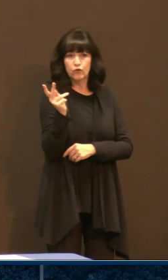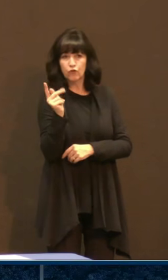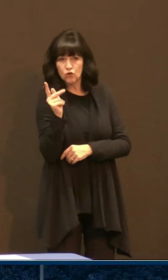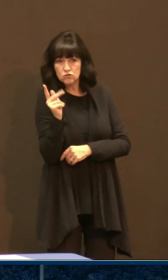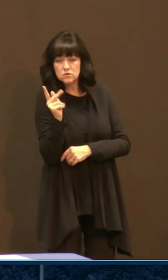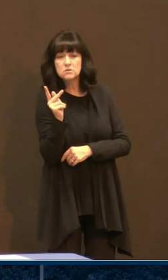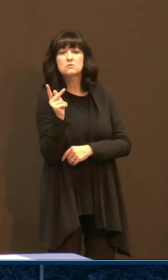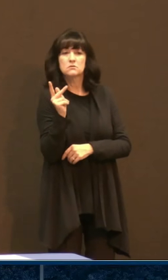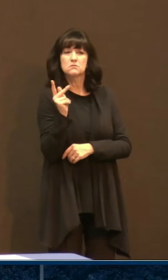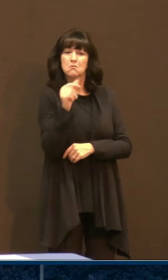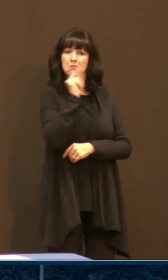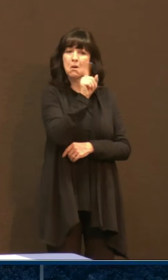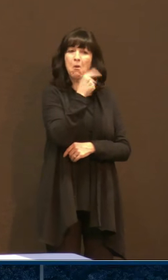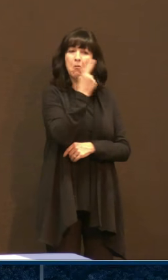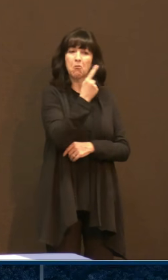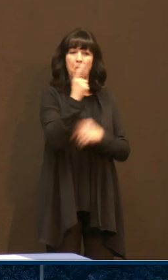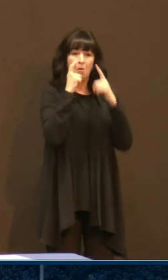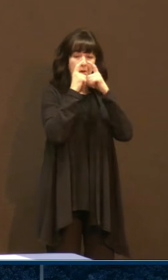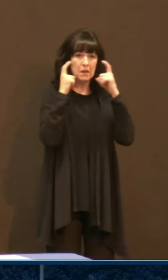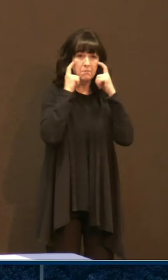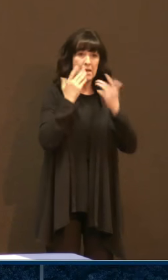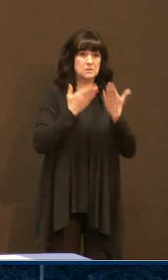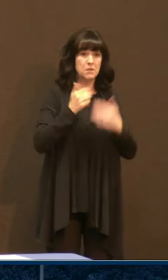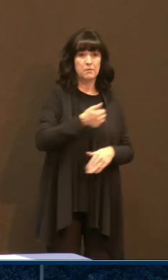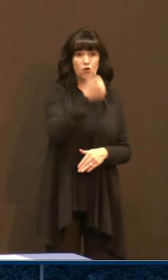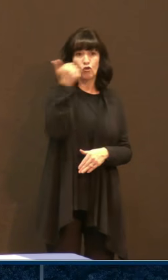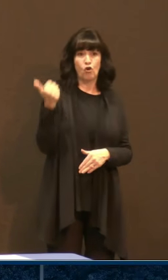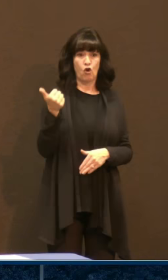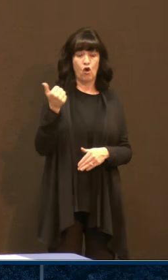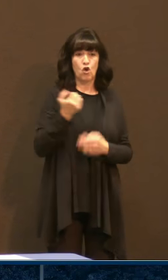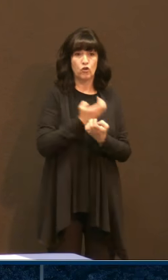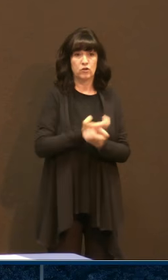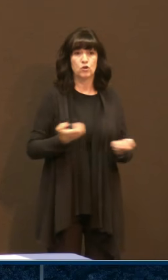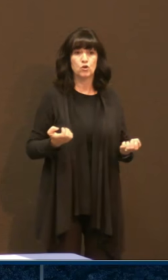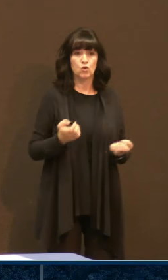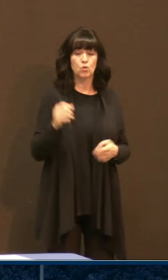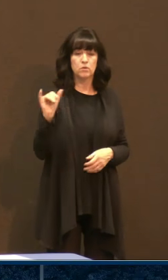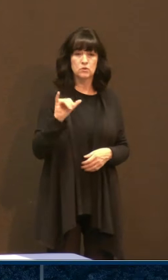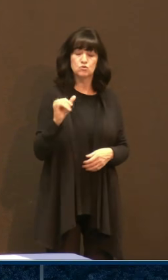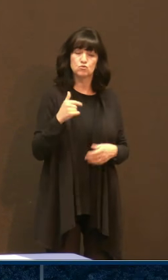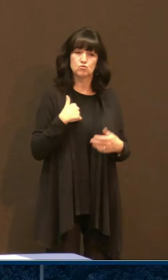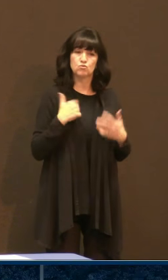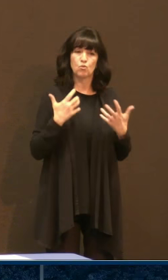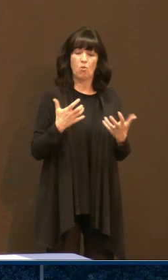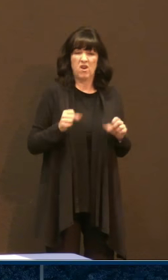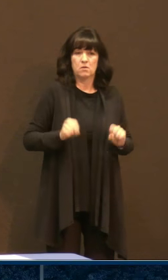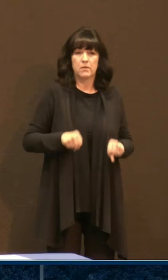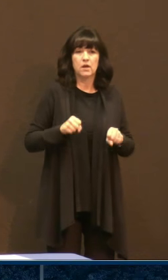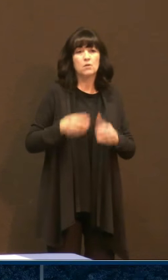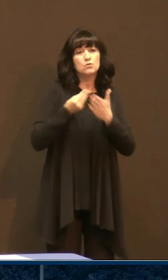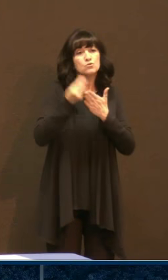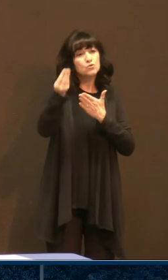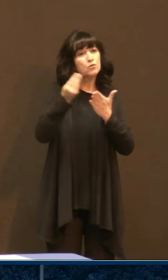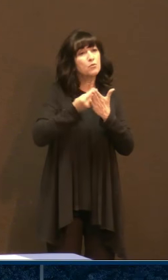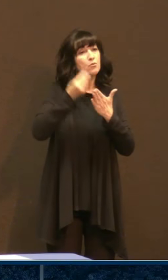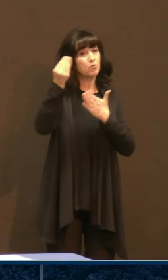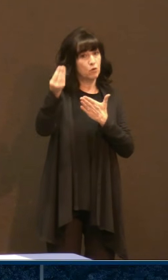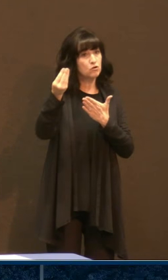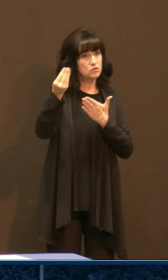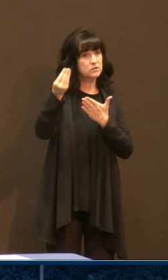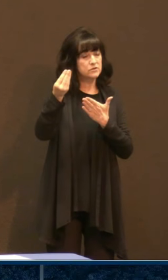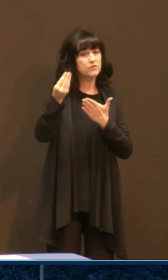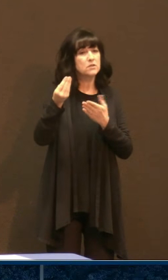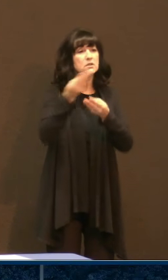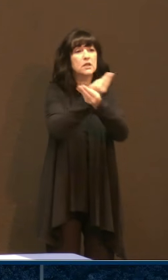other items that may be in high demand that we could use a greater purchasing power with, and then source